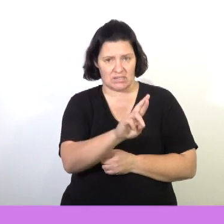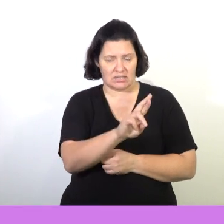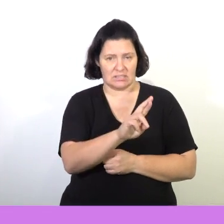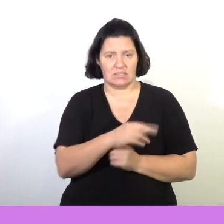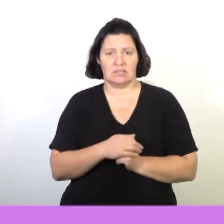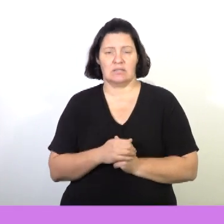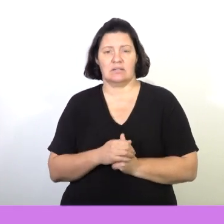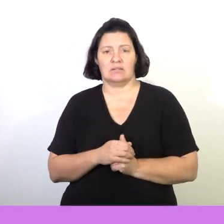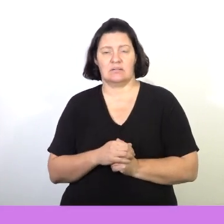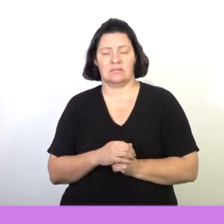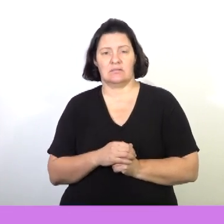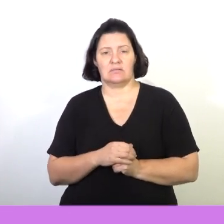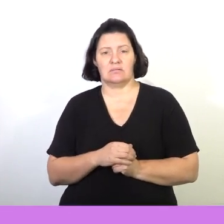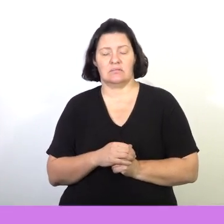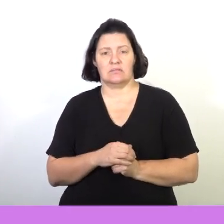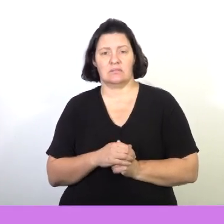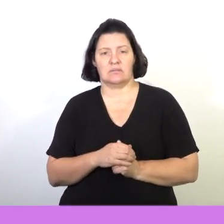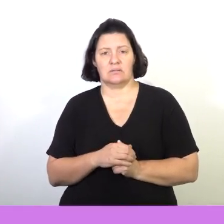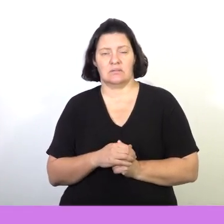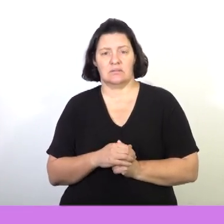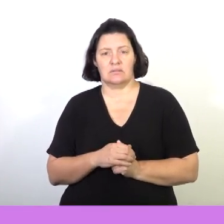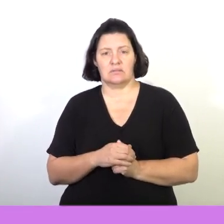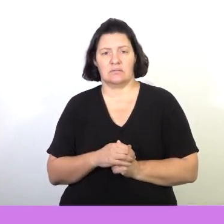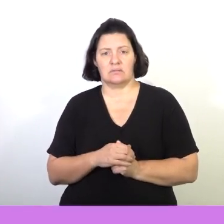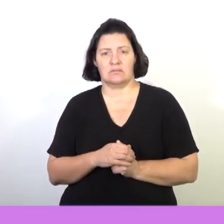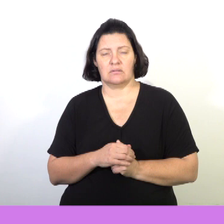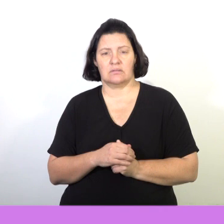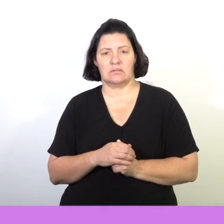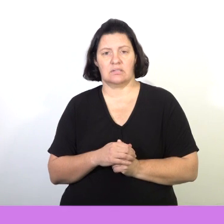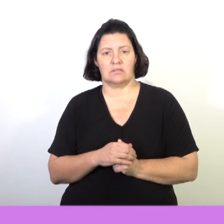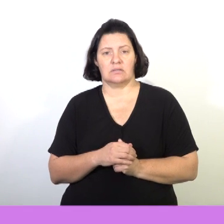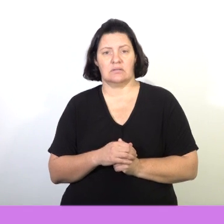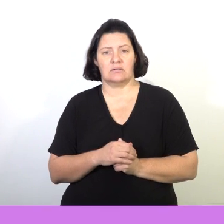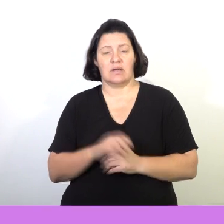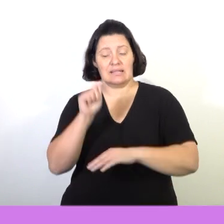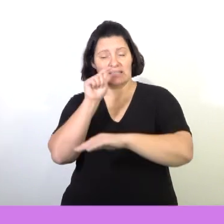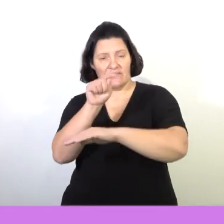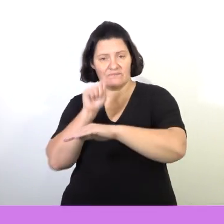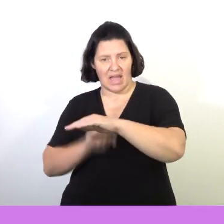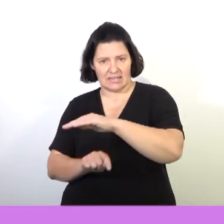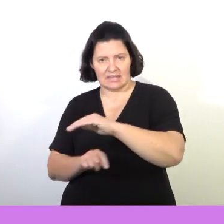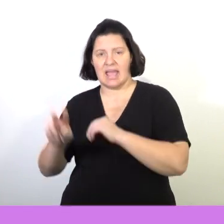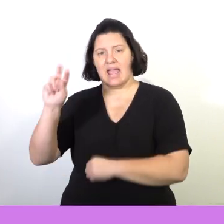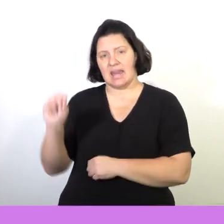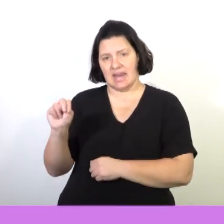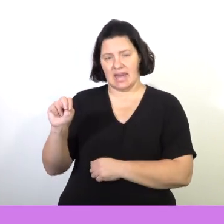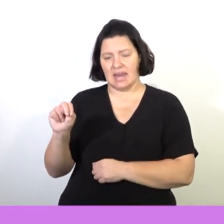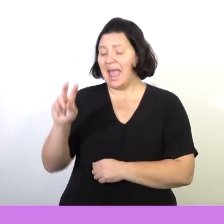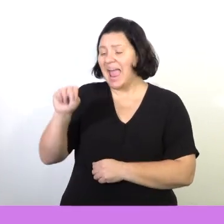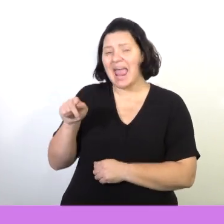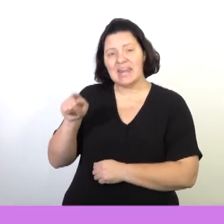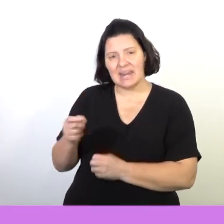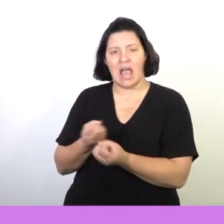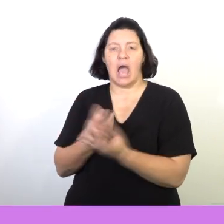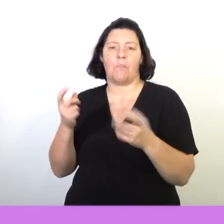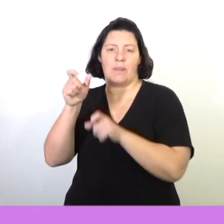2,400. I'm going to fix this one. So we're going to say 2,400 divided by n,